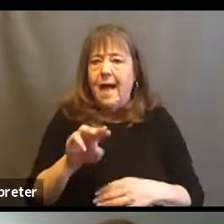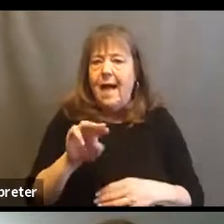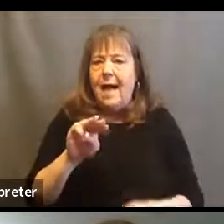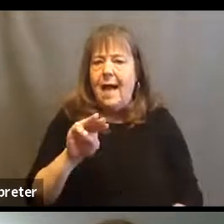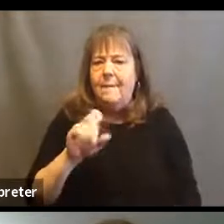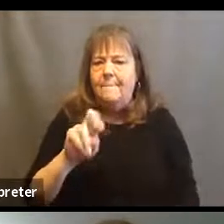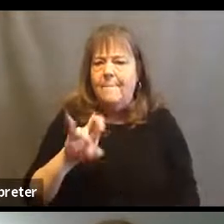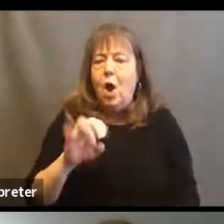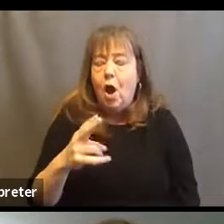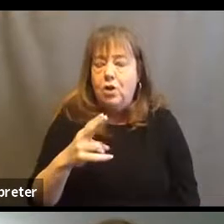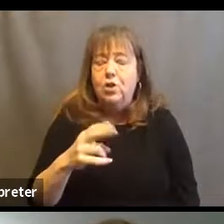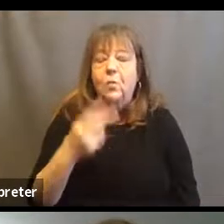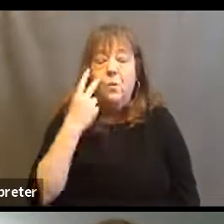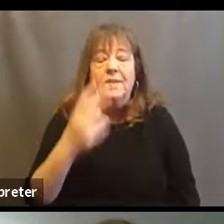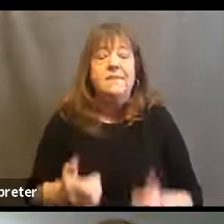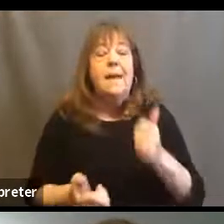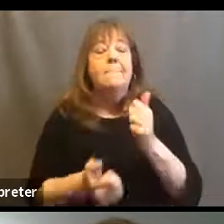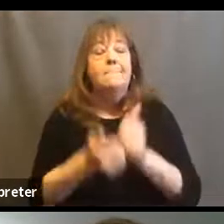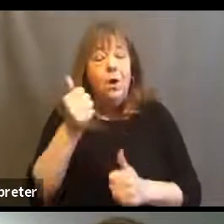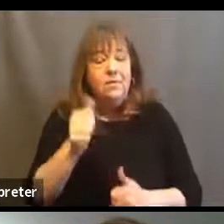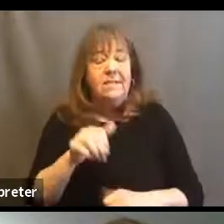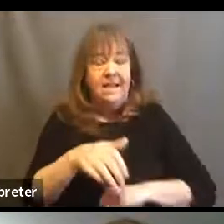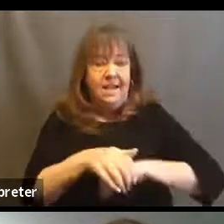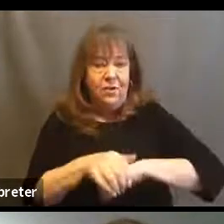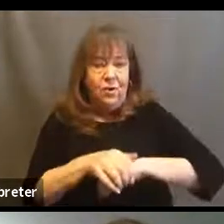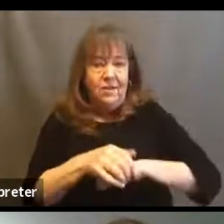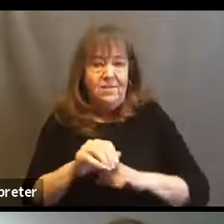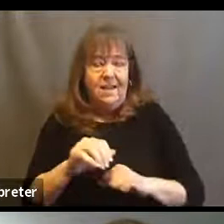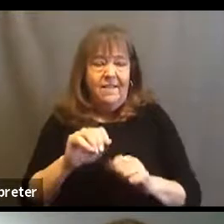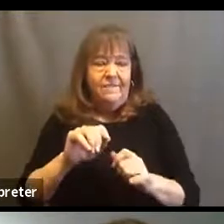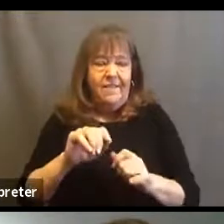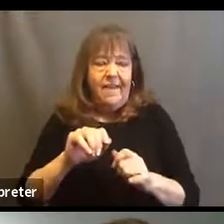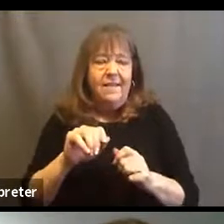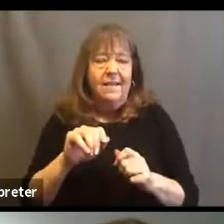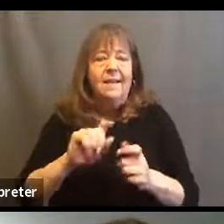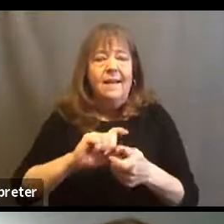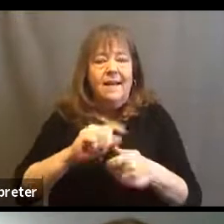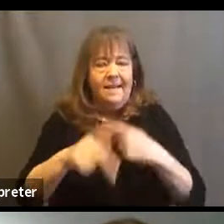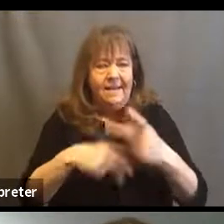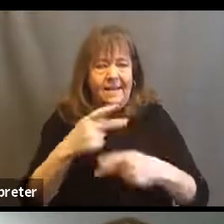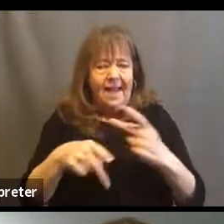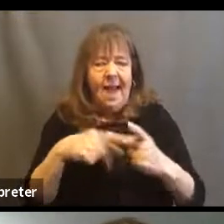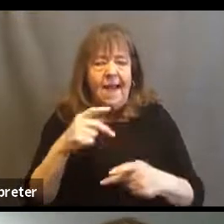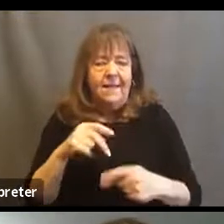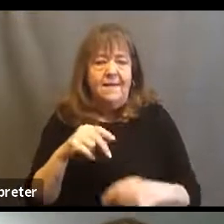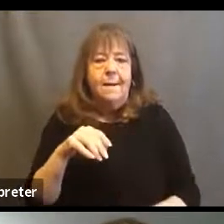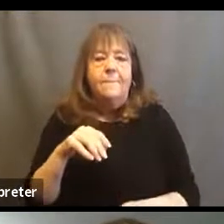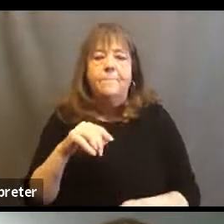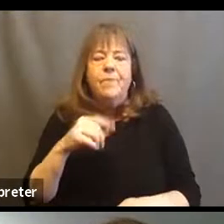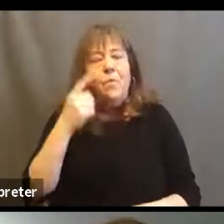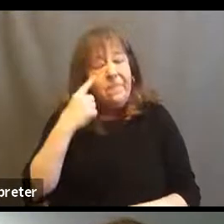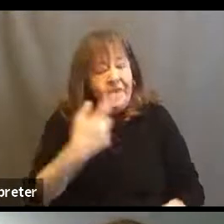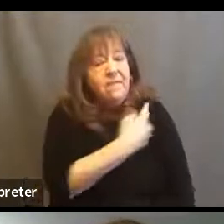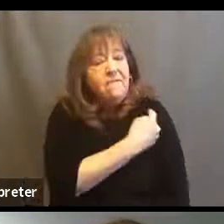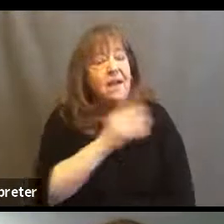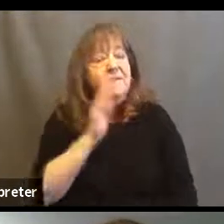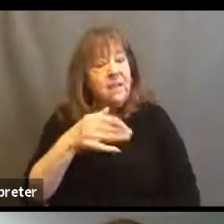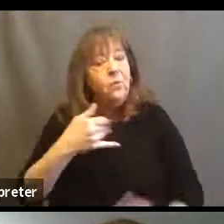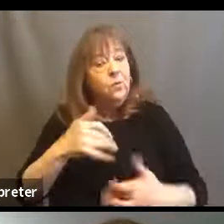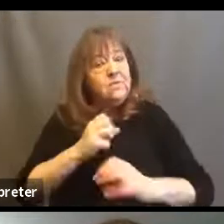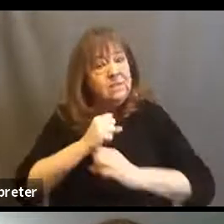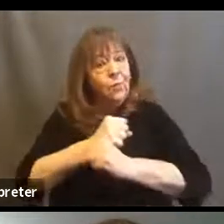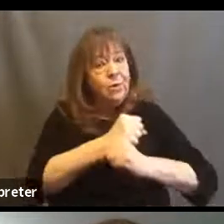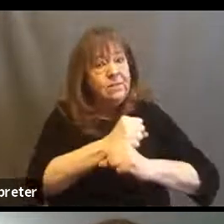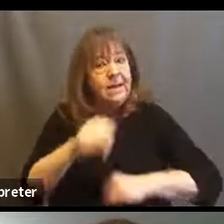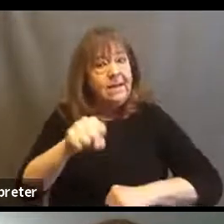more aggressive in terms of spreading, even though we still believe that the vaccines will offer protection from the variants at the current time. But